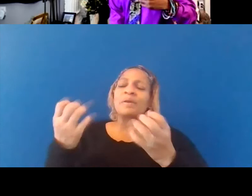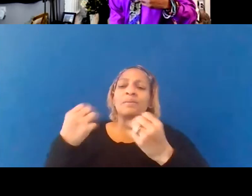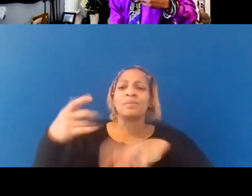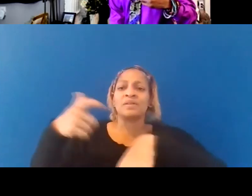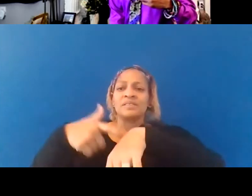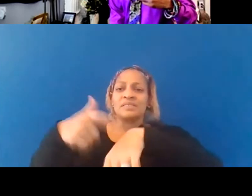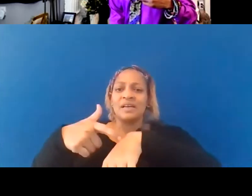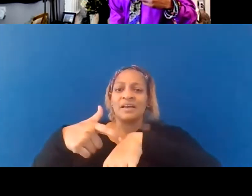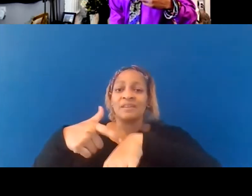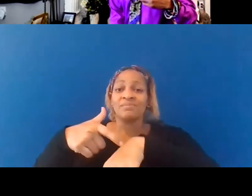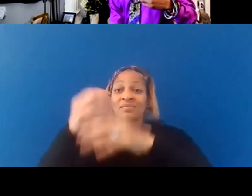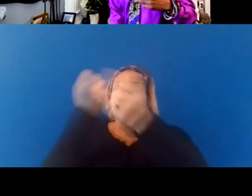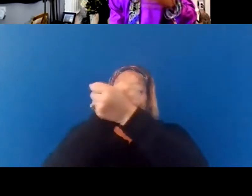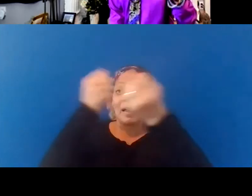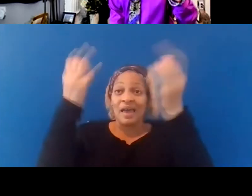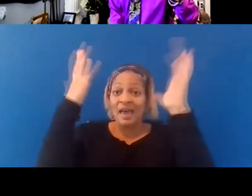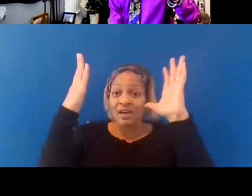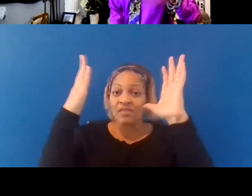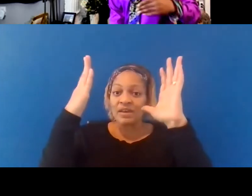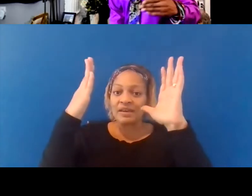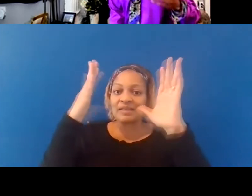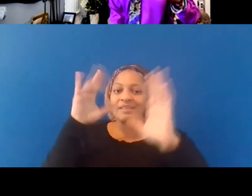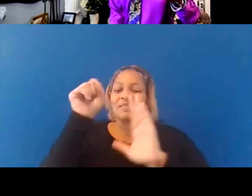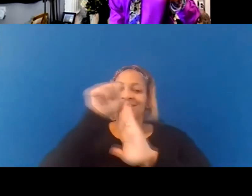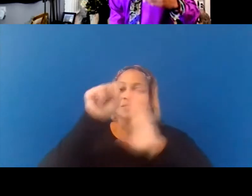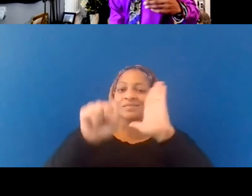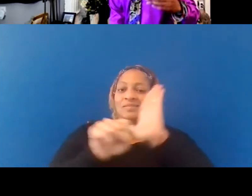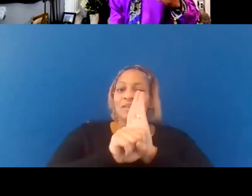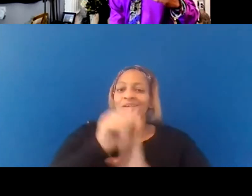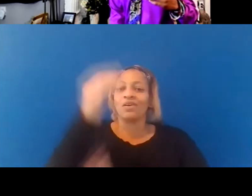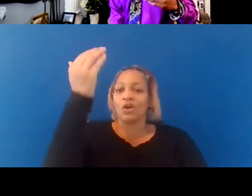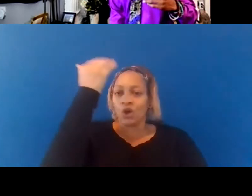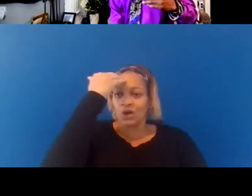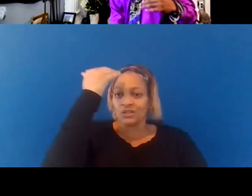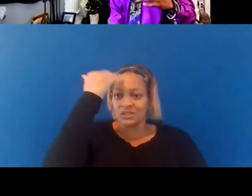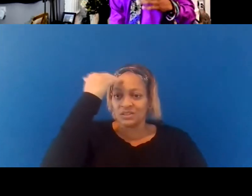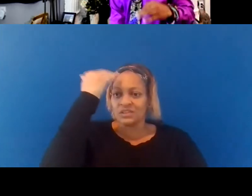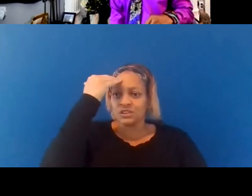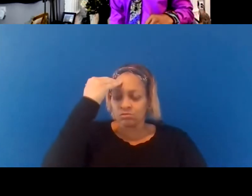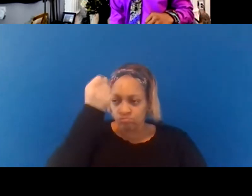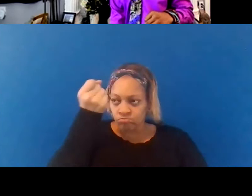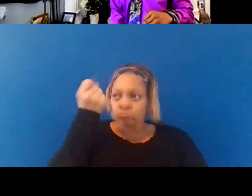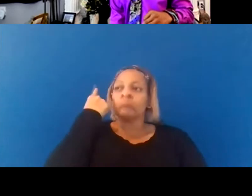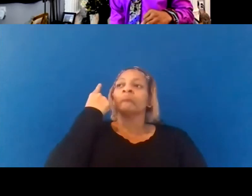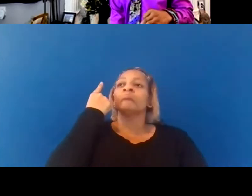state of consciousness, and we experience it to the degree that we become conscious of it.